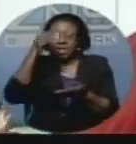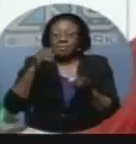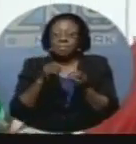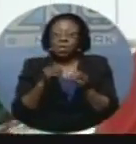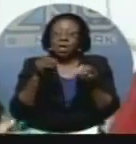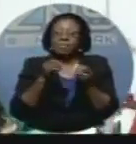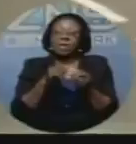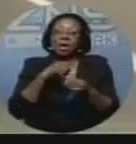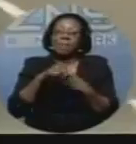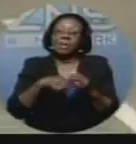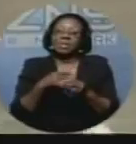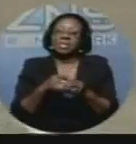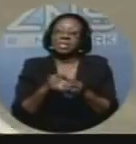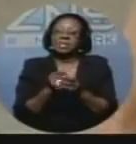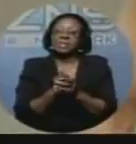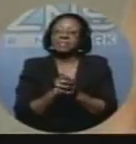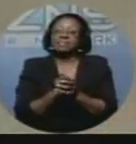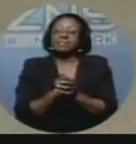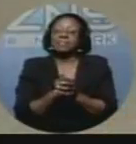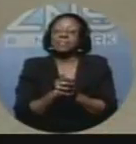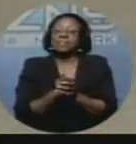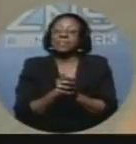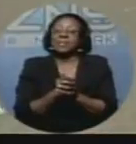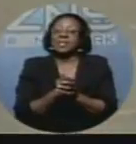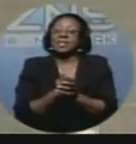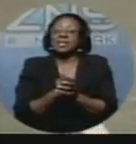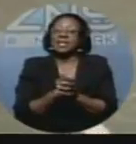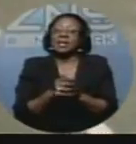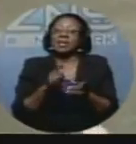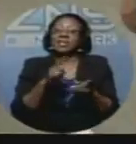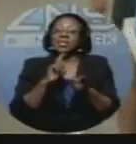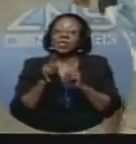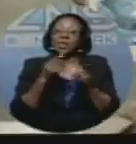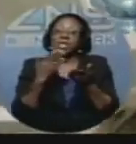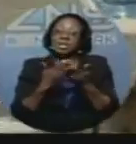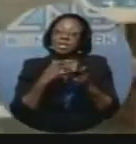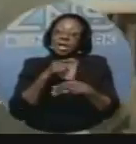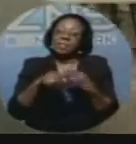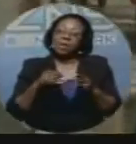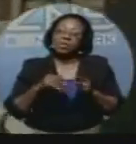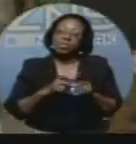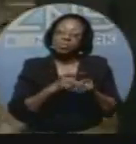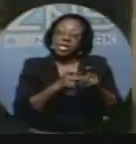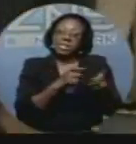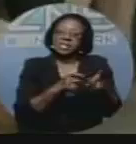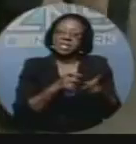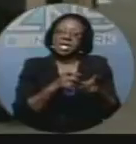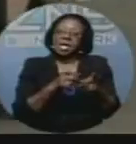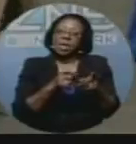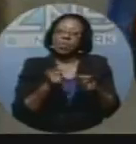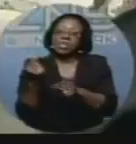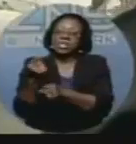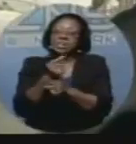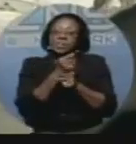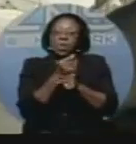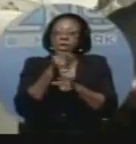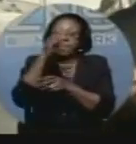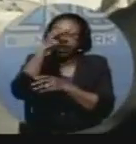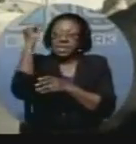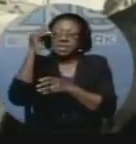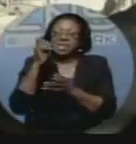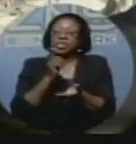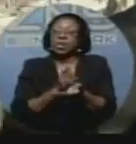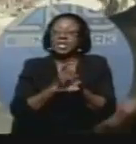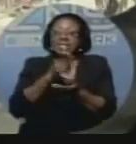this concept of room nights. Now also singing the praises of Marathon Bahamas 2013 was Sports Minister Dr. Daniel Johnson. I met